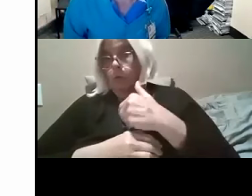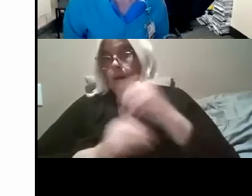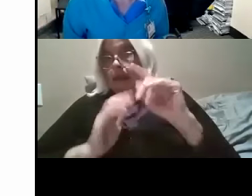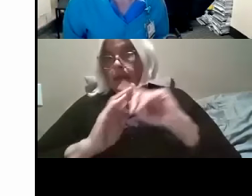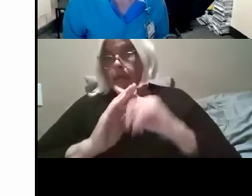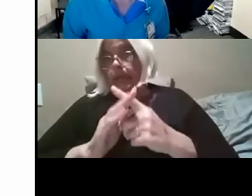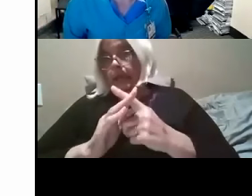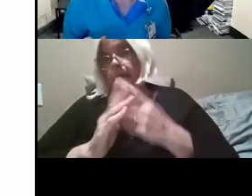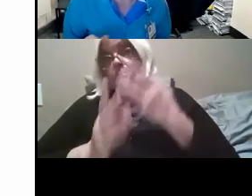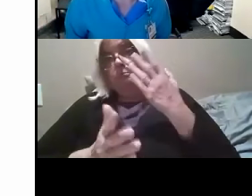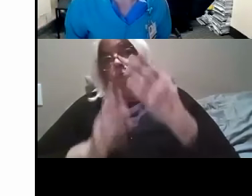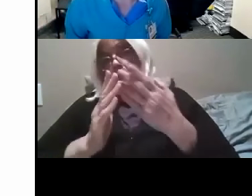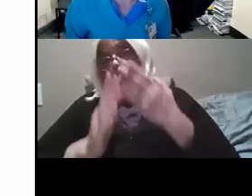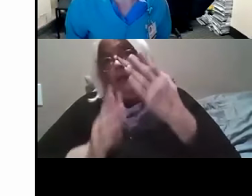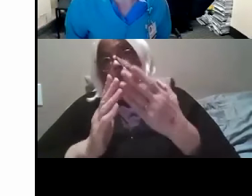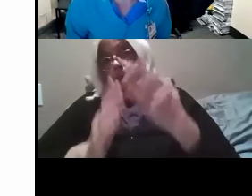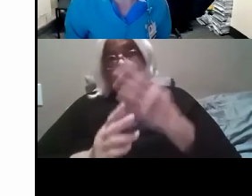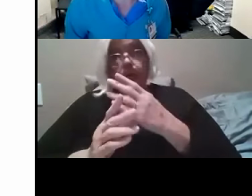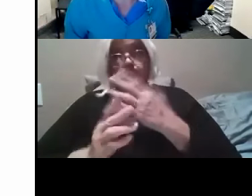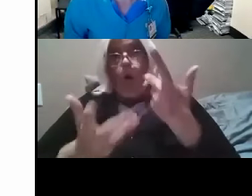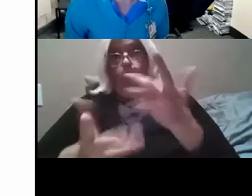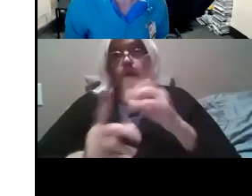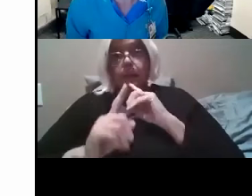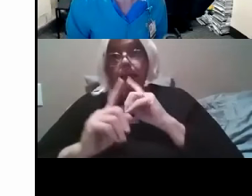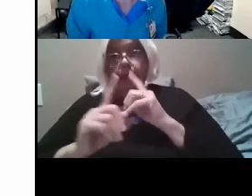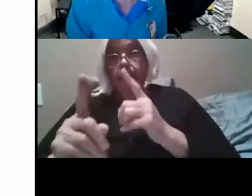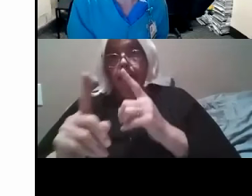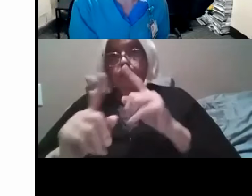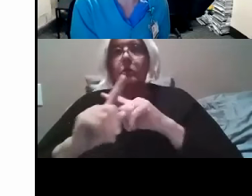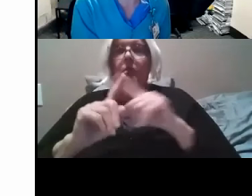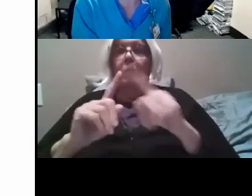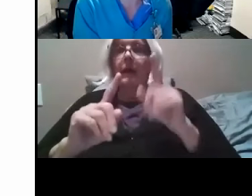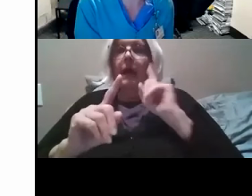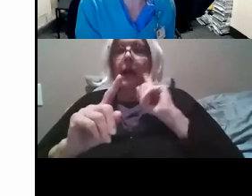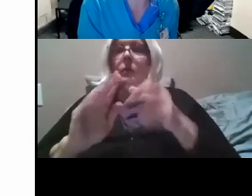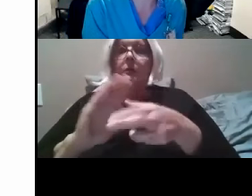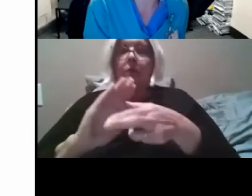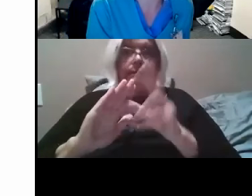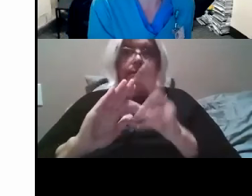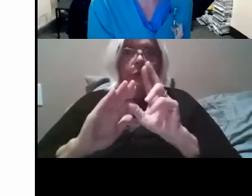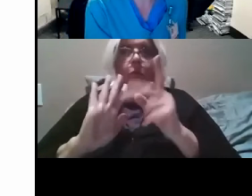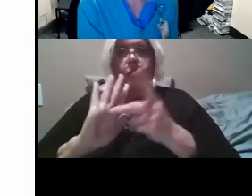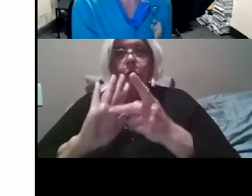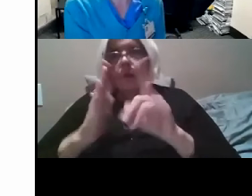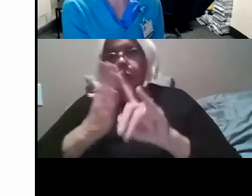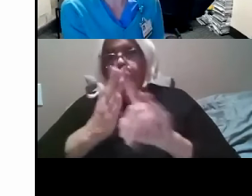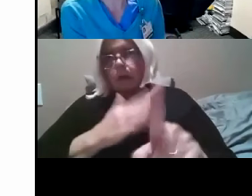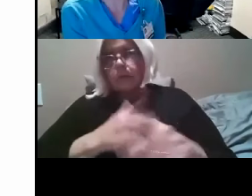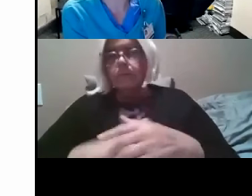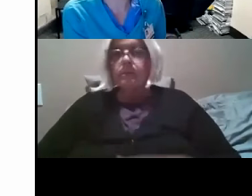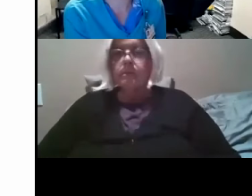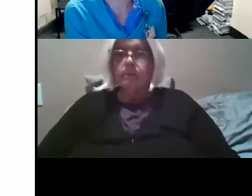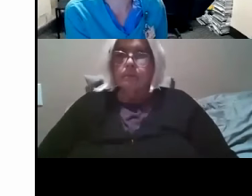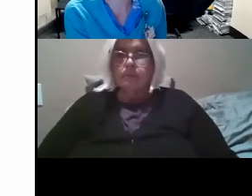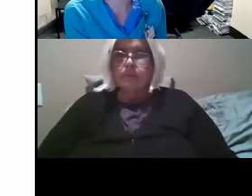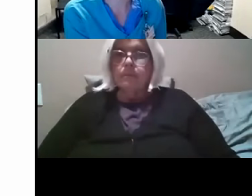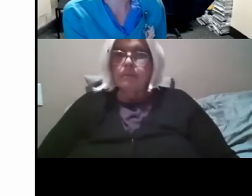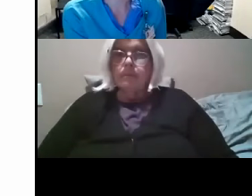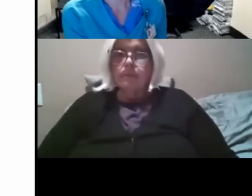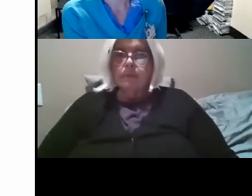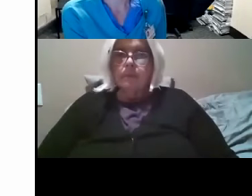you went along, but we're still going to review them and go over them just to make sure that that folks have